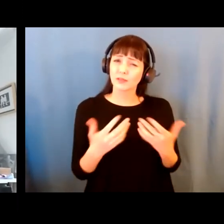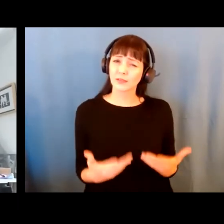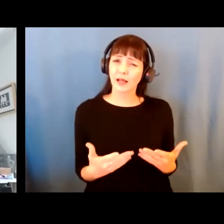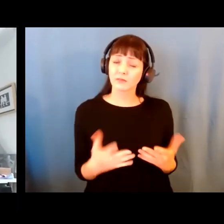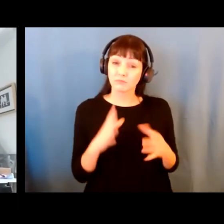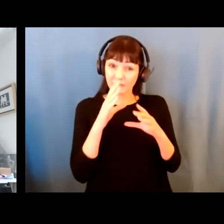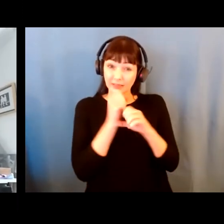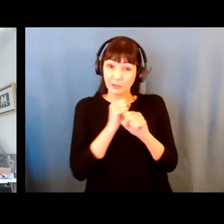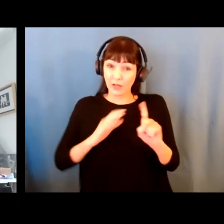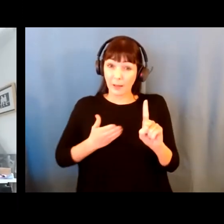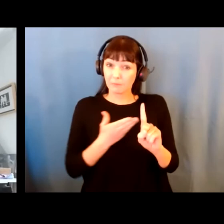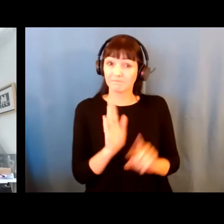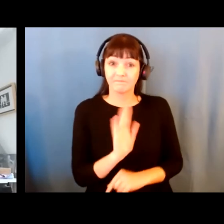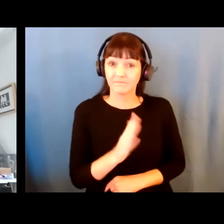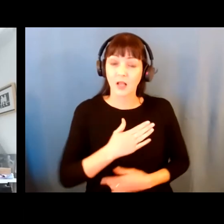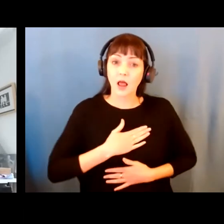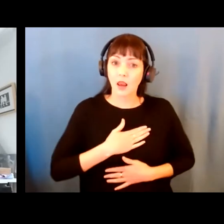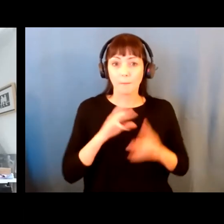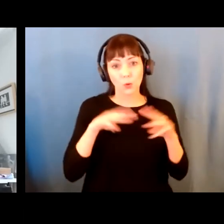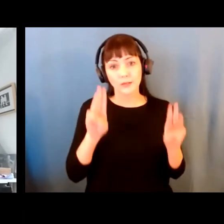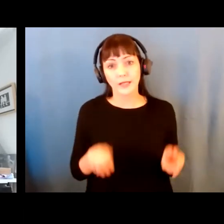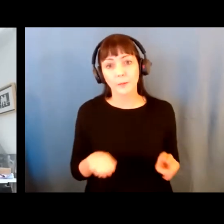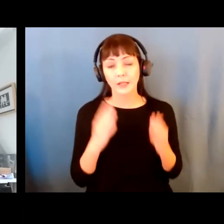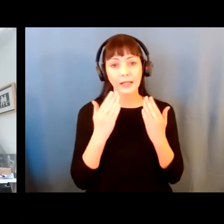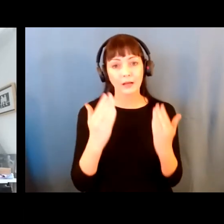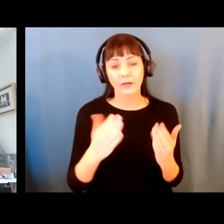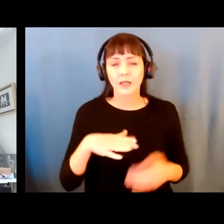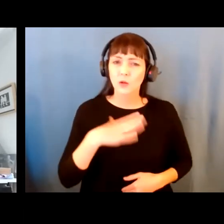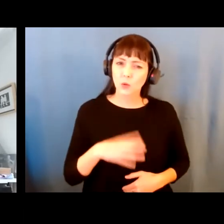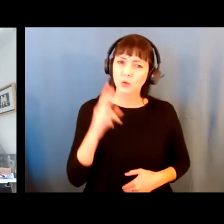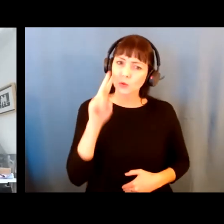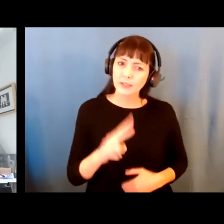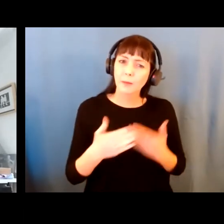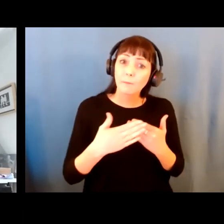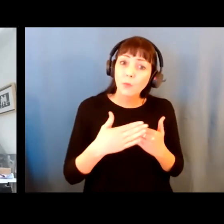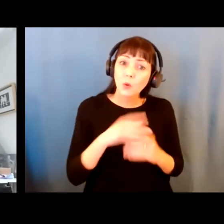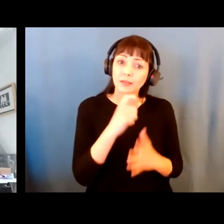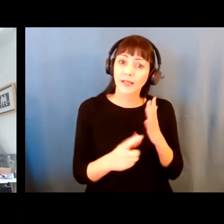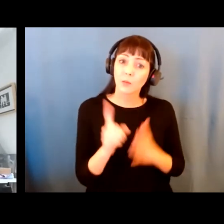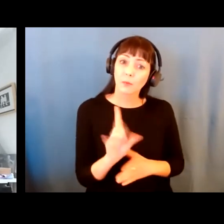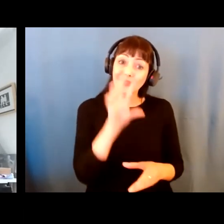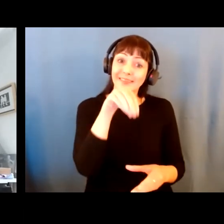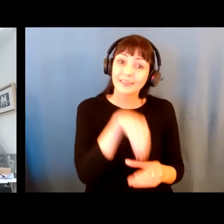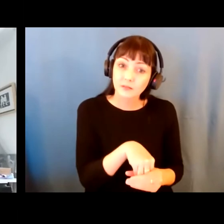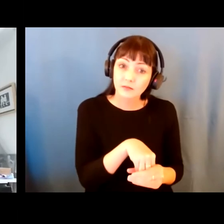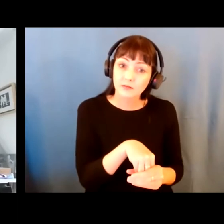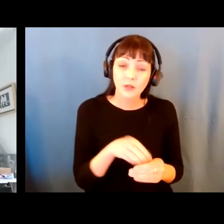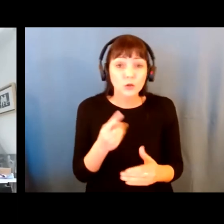I love museums and I love galleries. And of course, I want to see more disabled people in them, but not just as